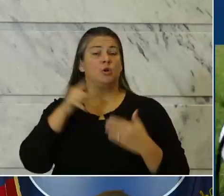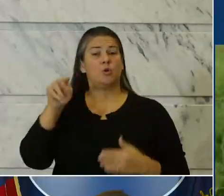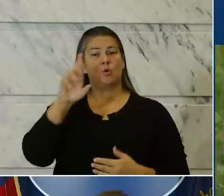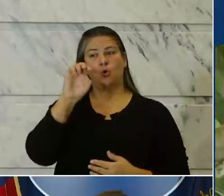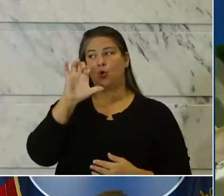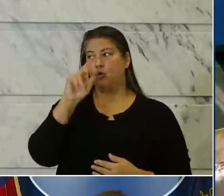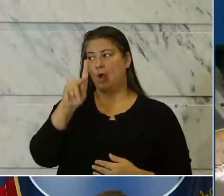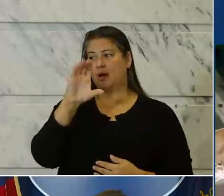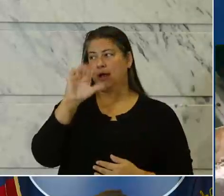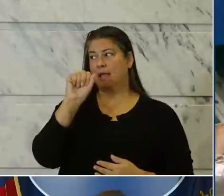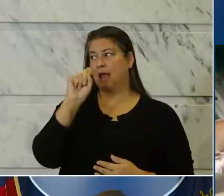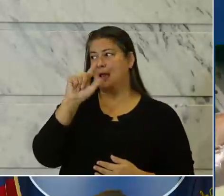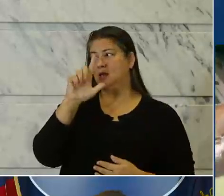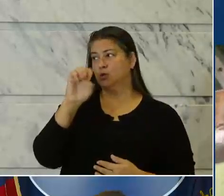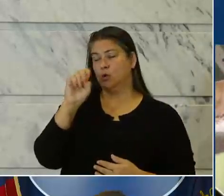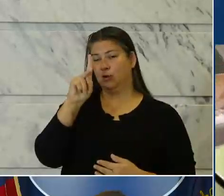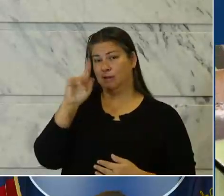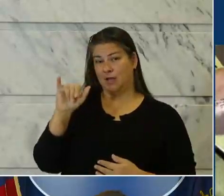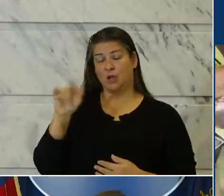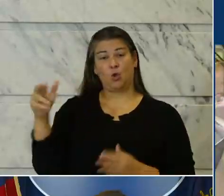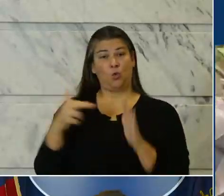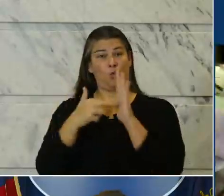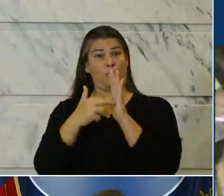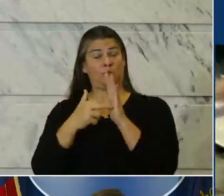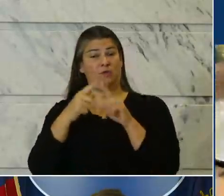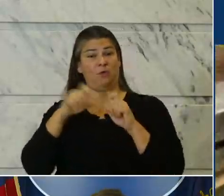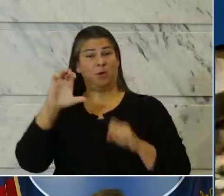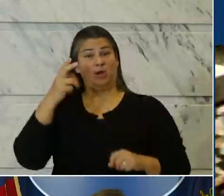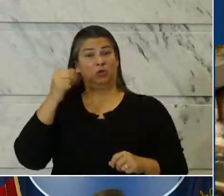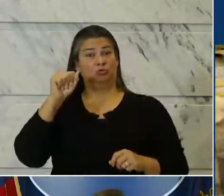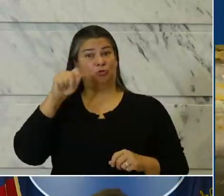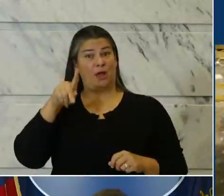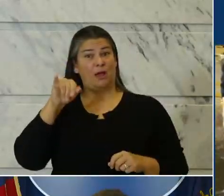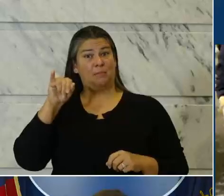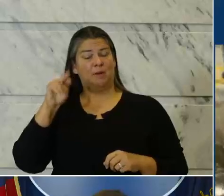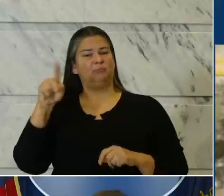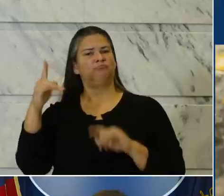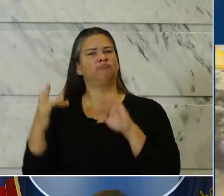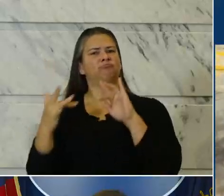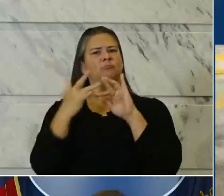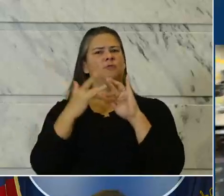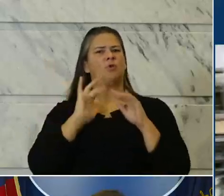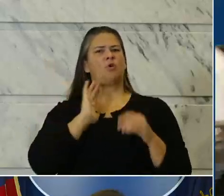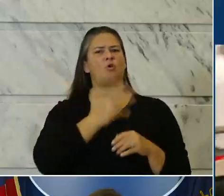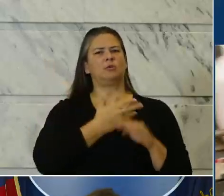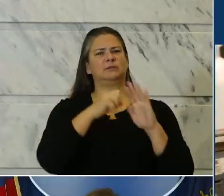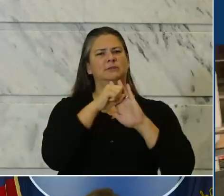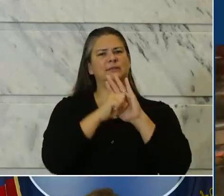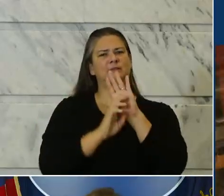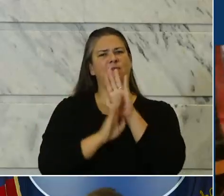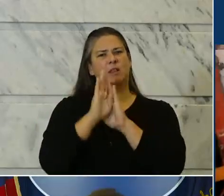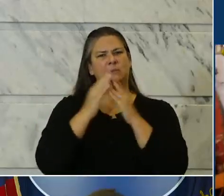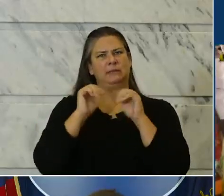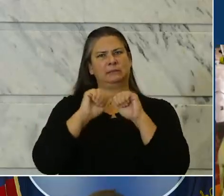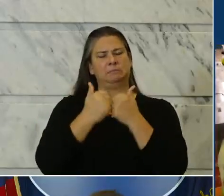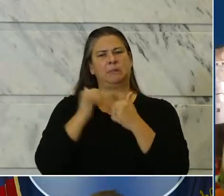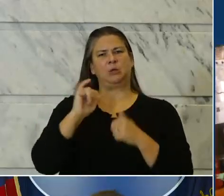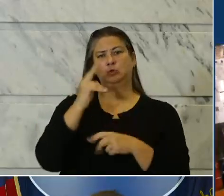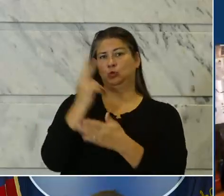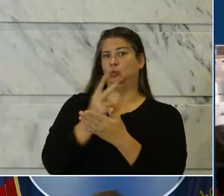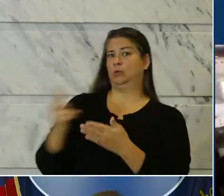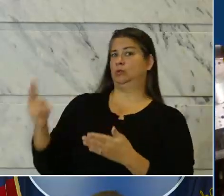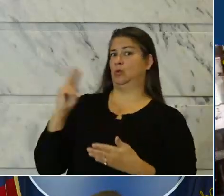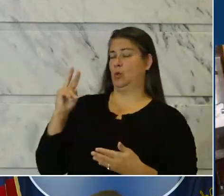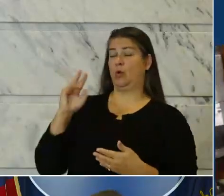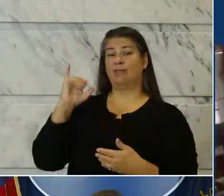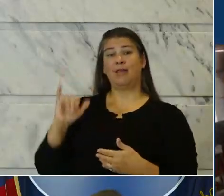Kentucky. Representatives from Chapin reached out to our local and state economic development teams just over 2 weeks ago, and